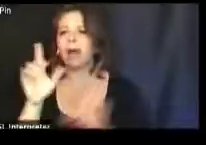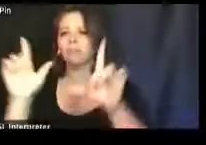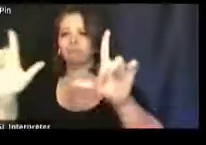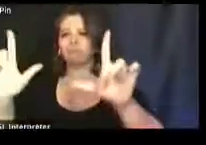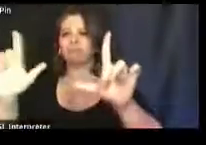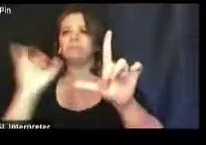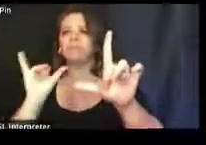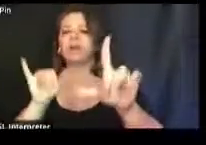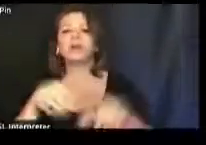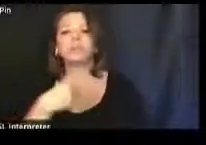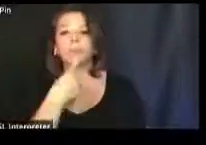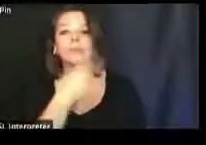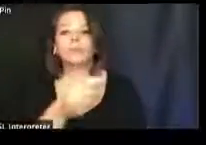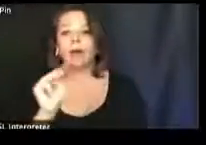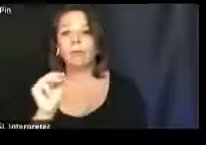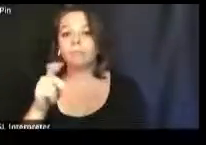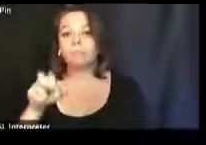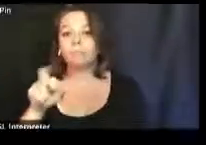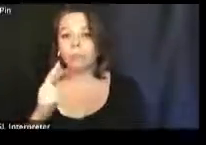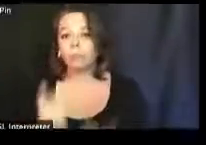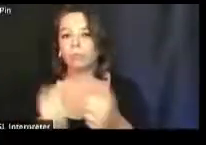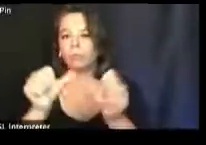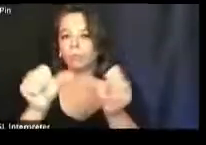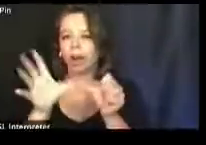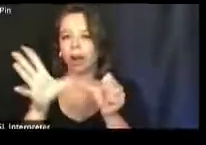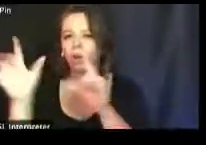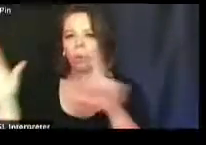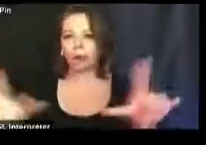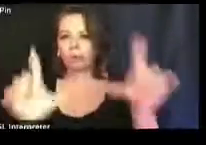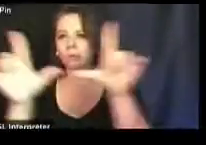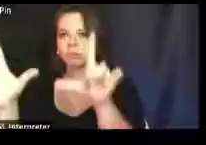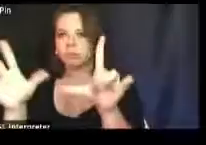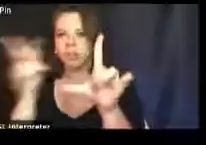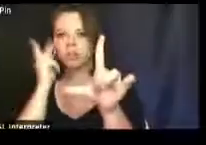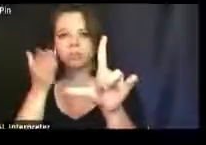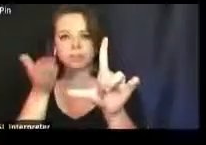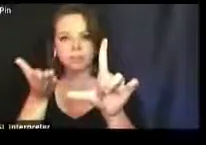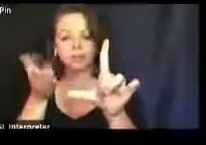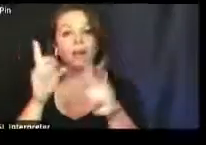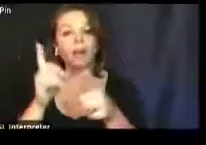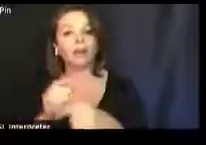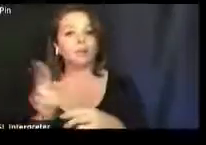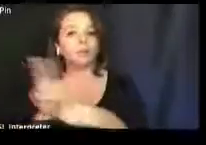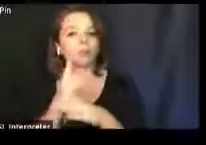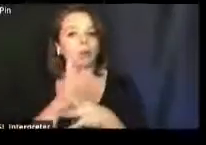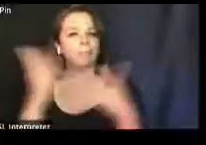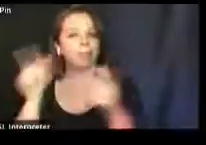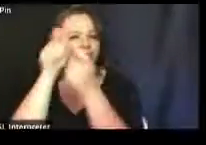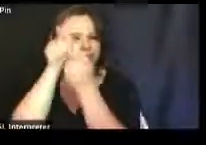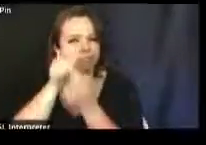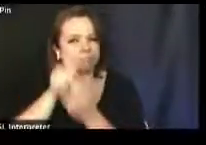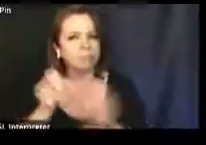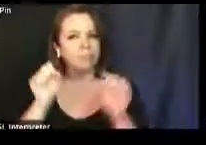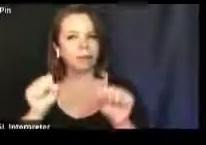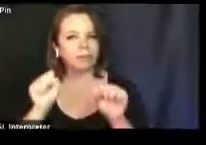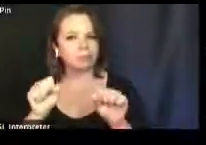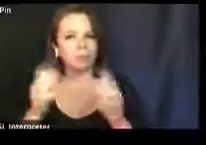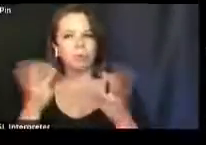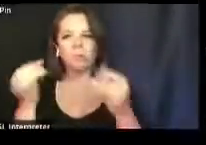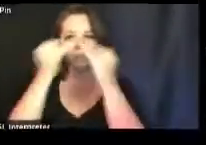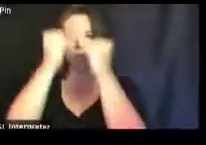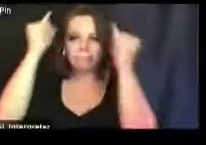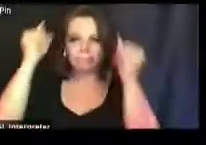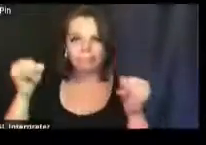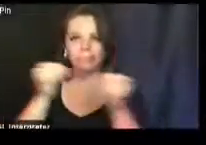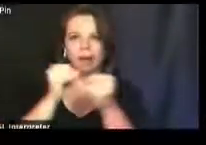the mapper what area you would like to see on the screen and be as specific as possible about the boundaries of where